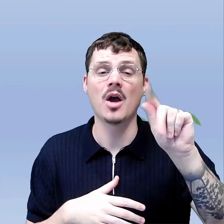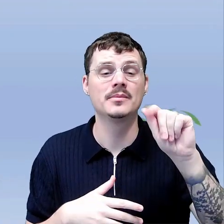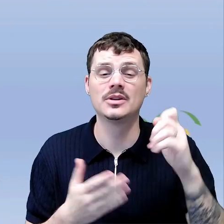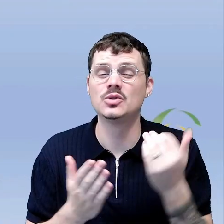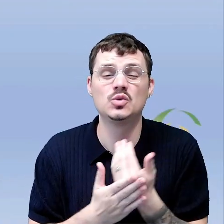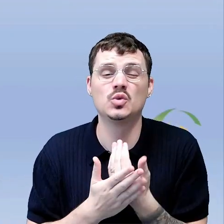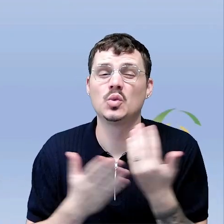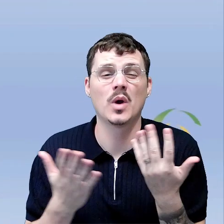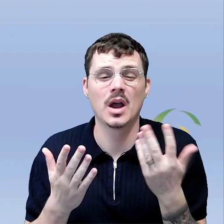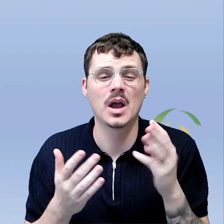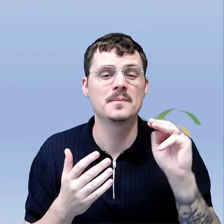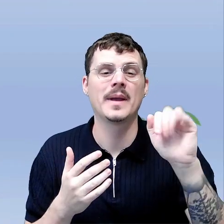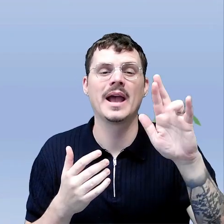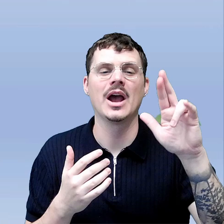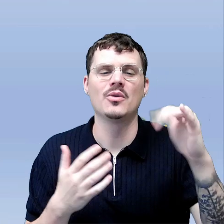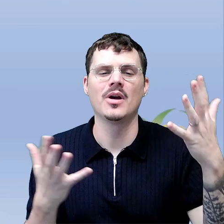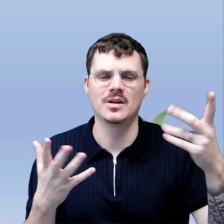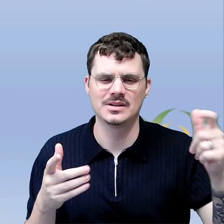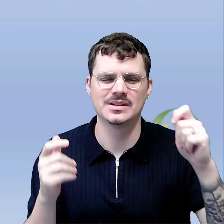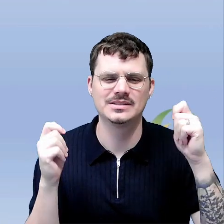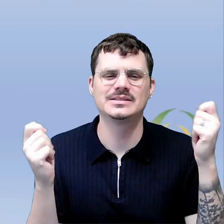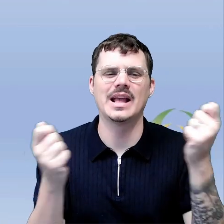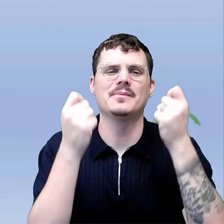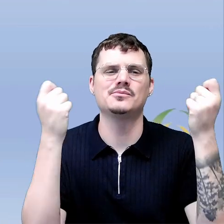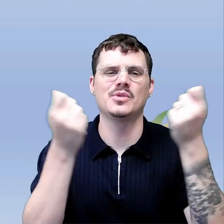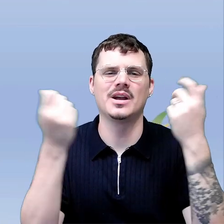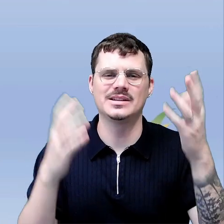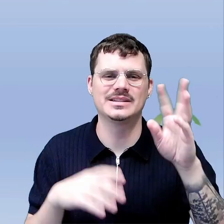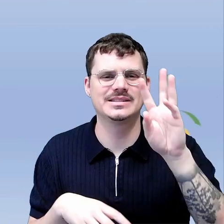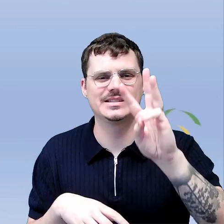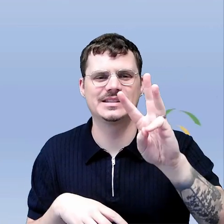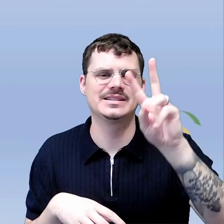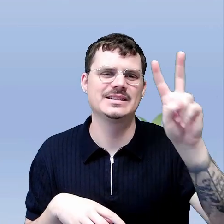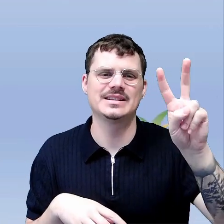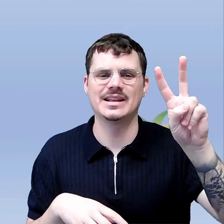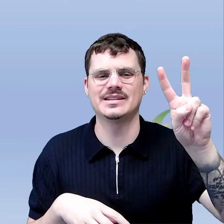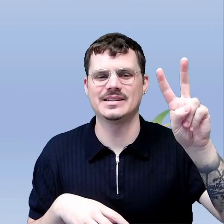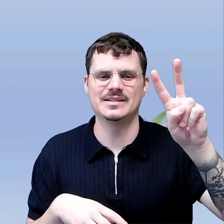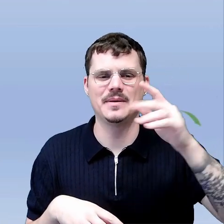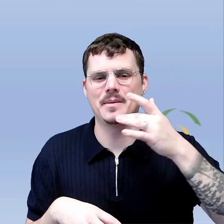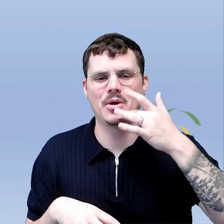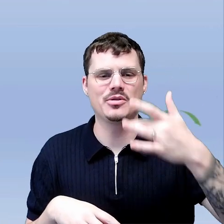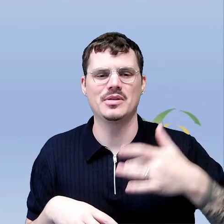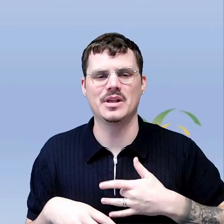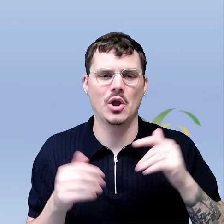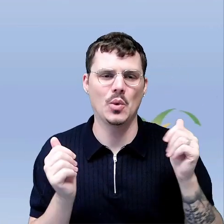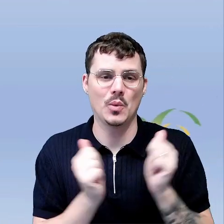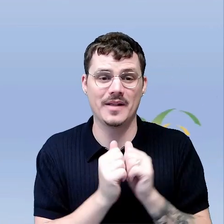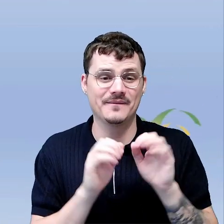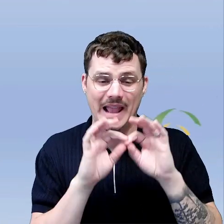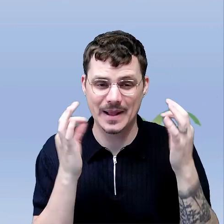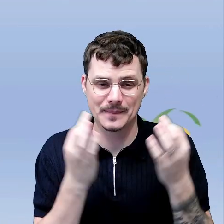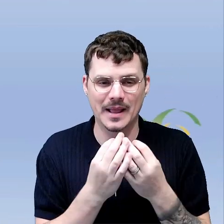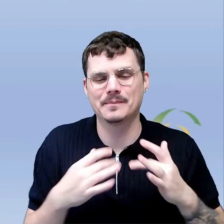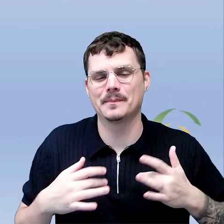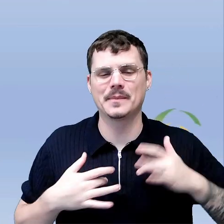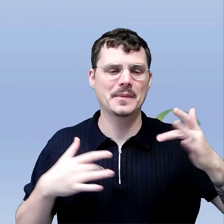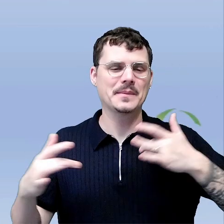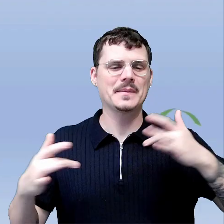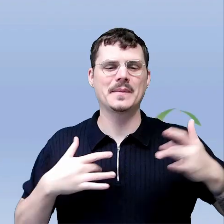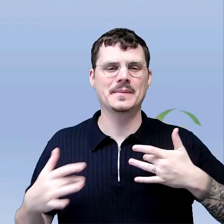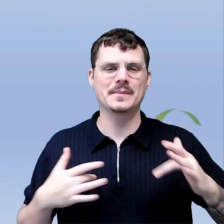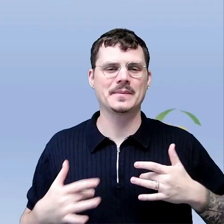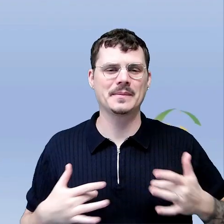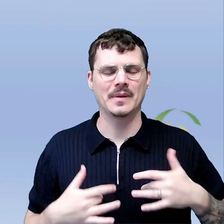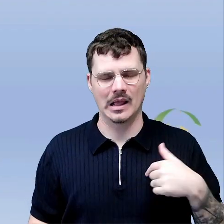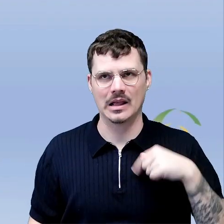update is that Mary celebrated our 62nd birthday with family with a sparkly top that I